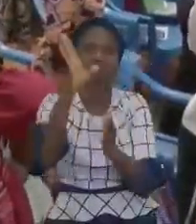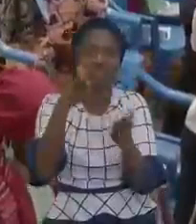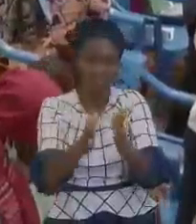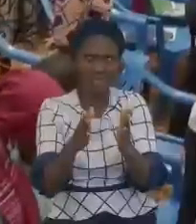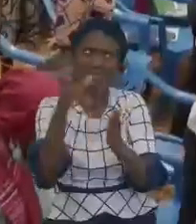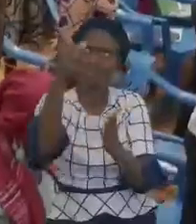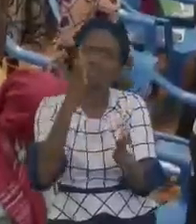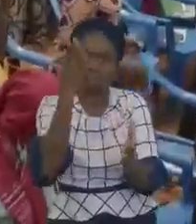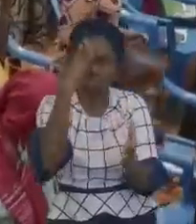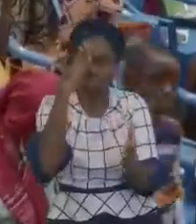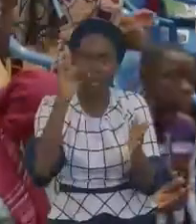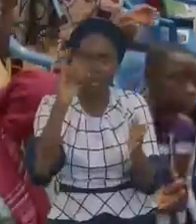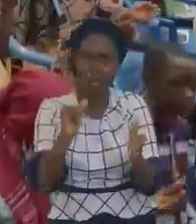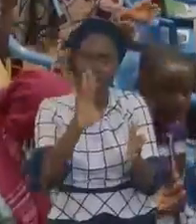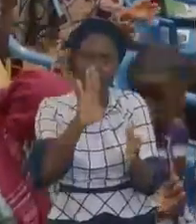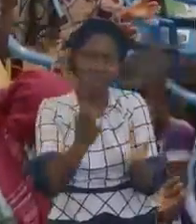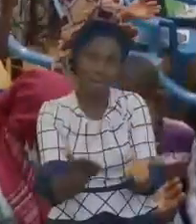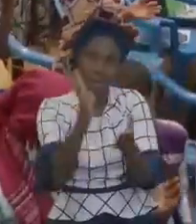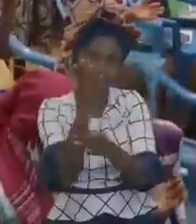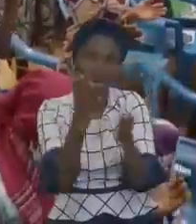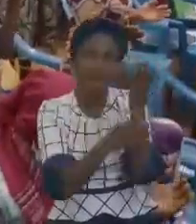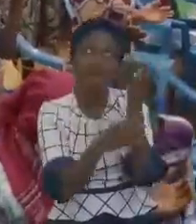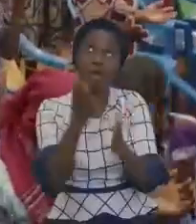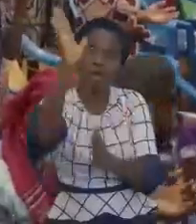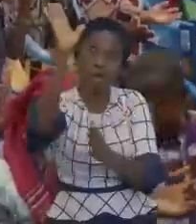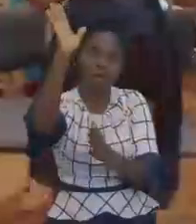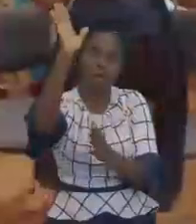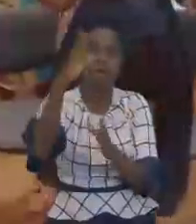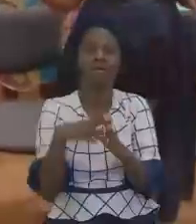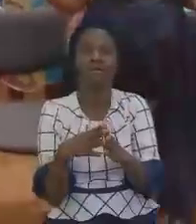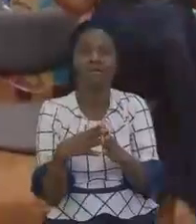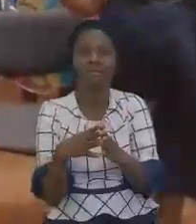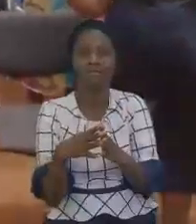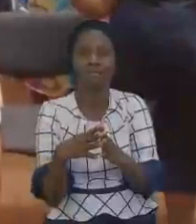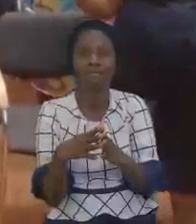It doesn't matter what others desire, what they don't desire. You as a person.